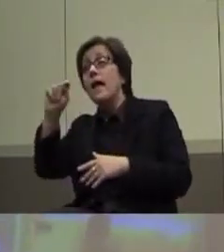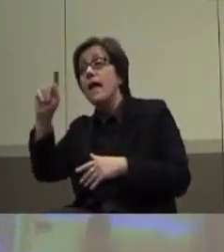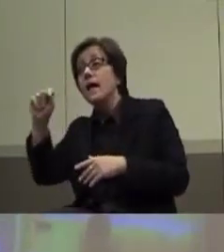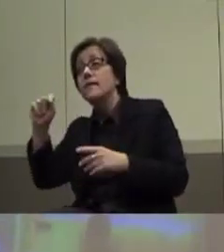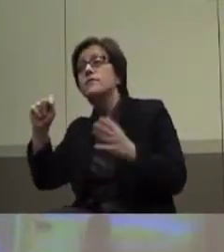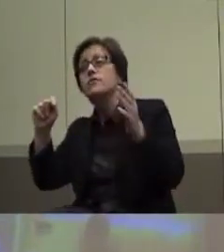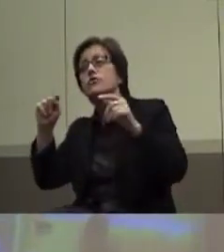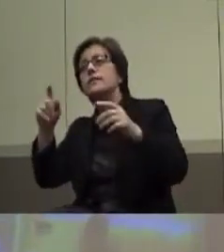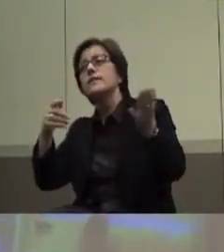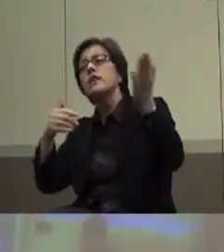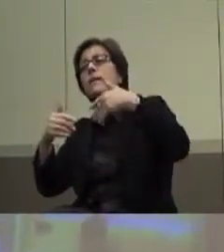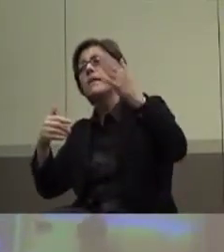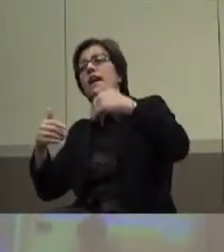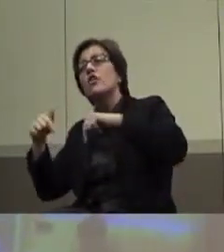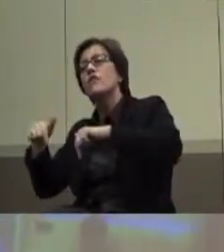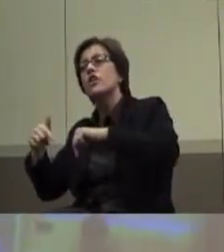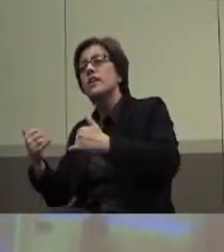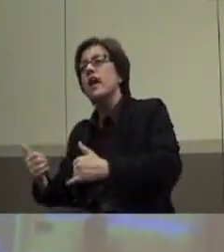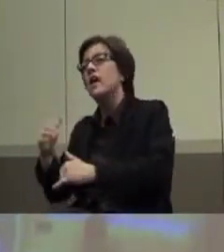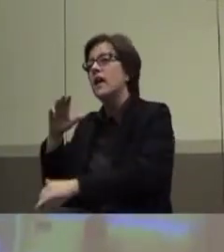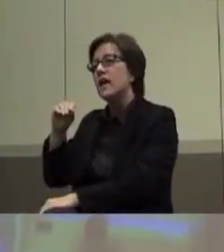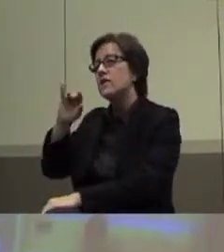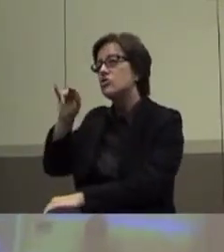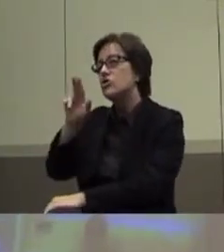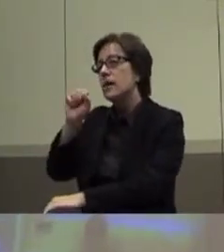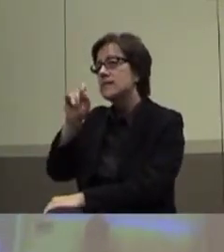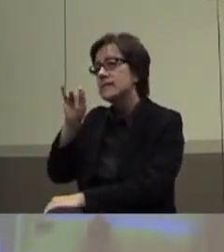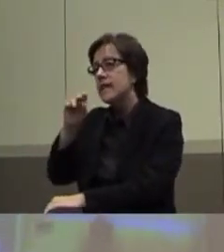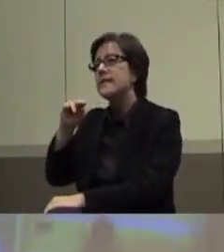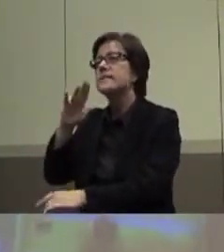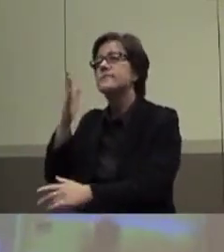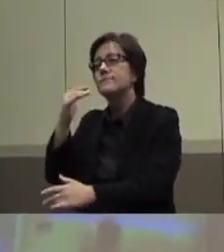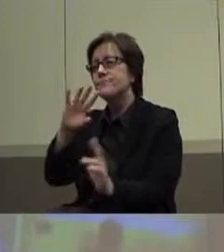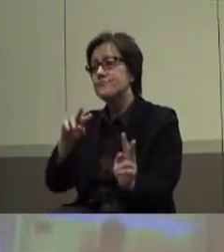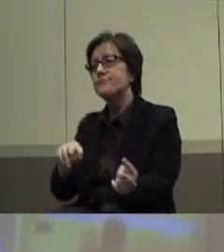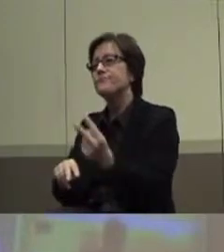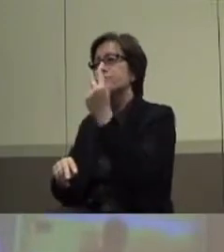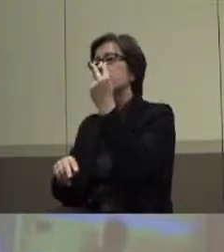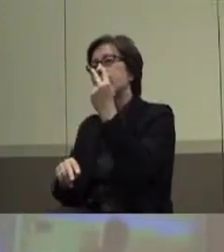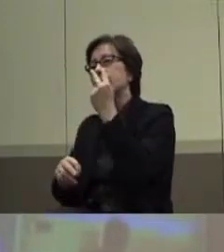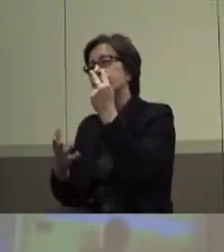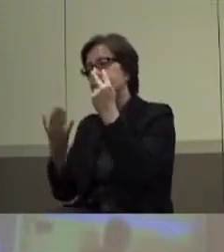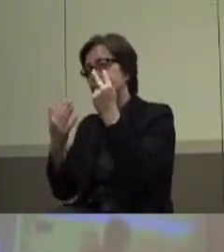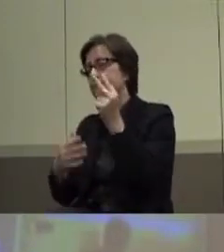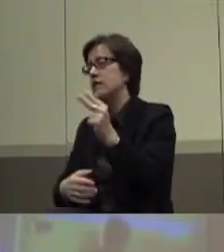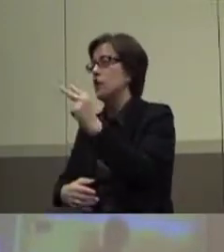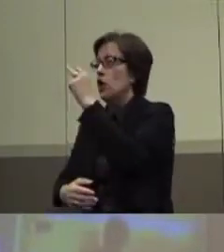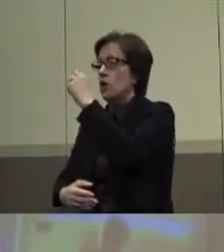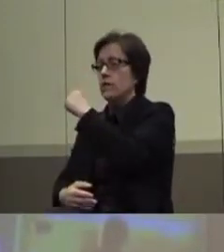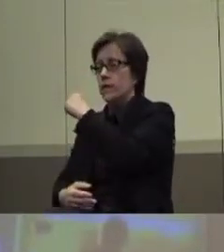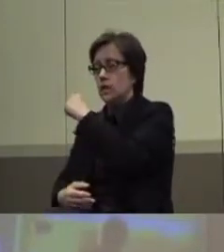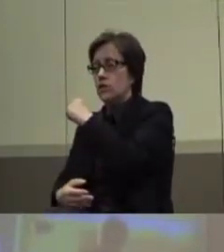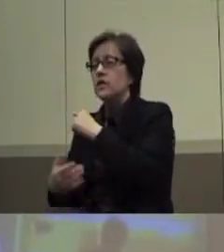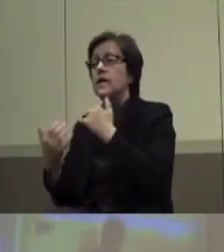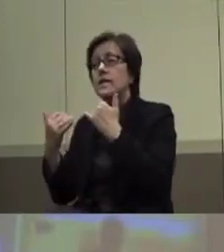This time you count them with me. 5, 6. Turn all the way around, please. Sit flat.